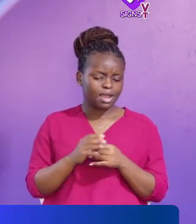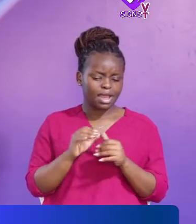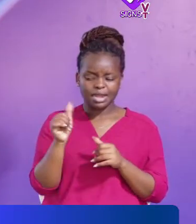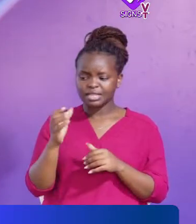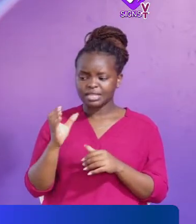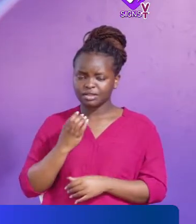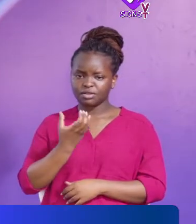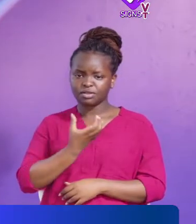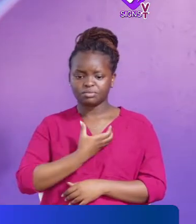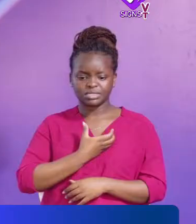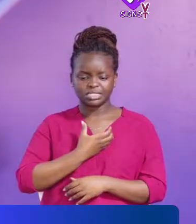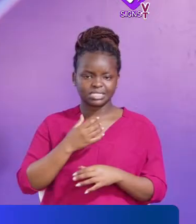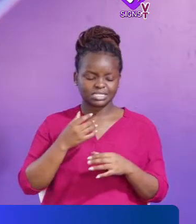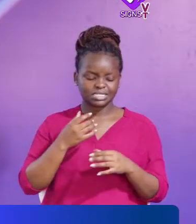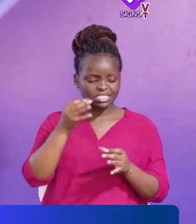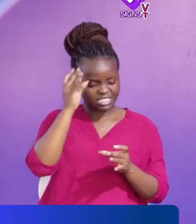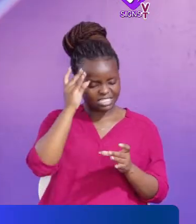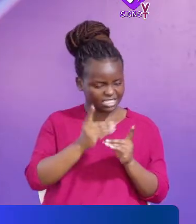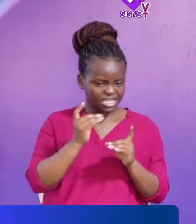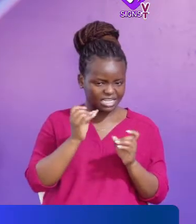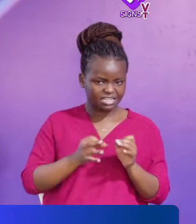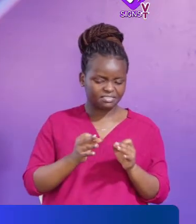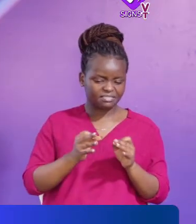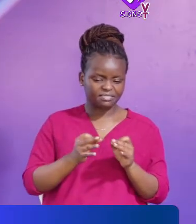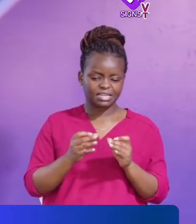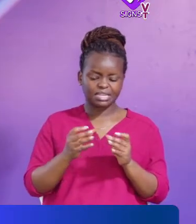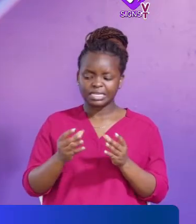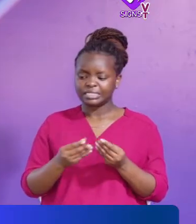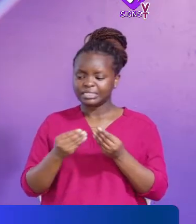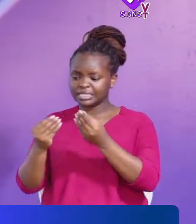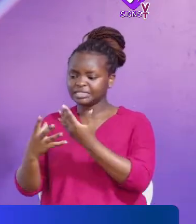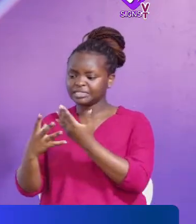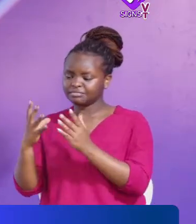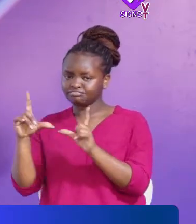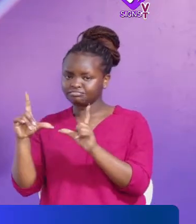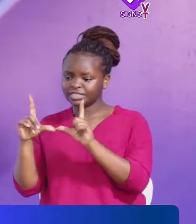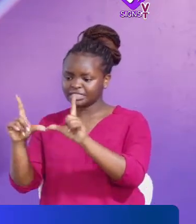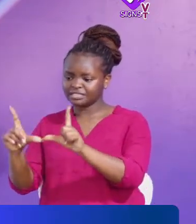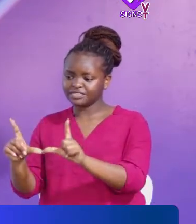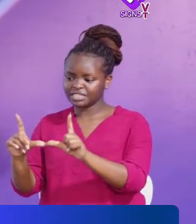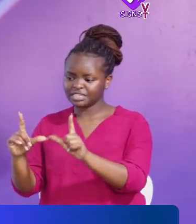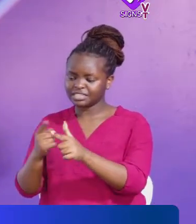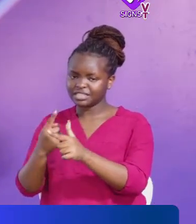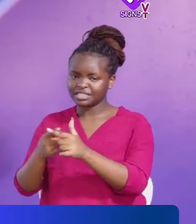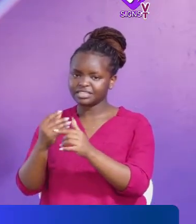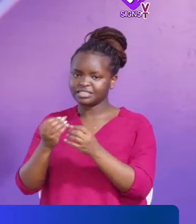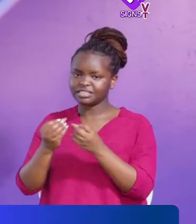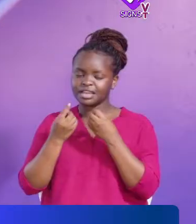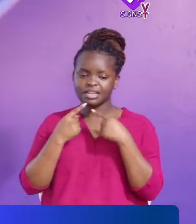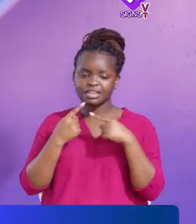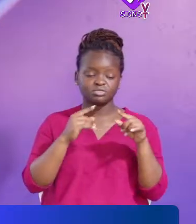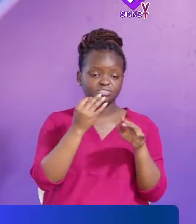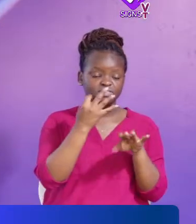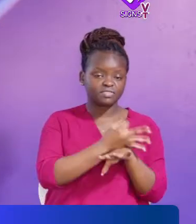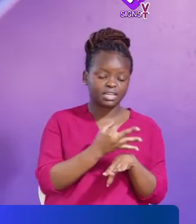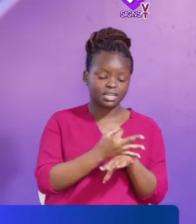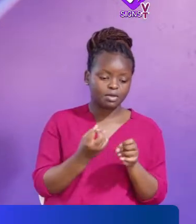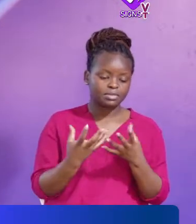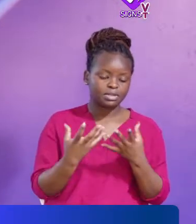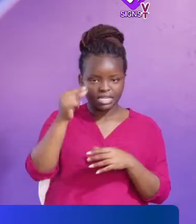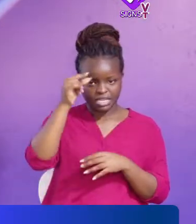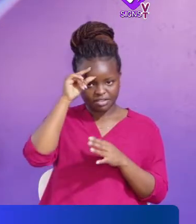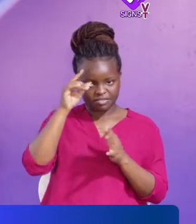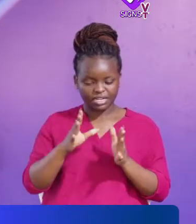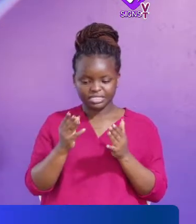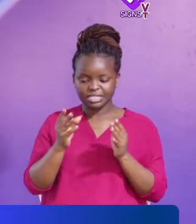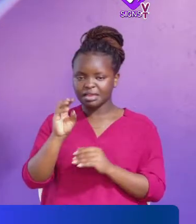it's a fake degree? Take the certificate to the portal and it will be declared fake. You get me? How many governors and MCAs